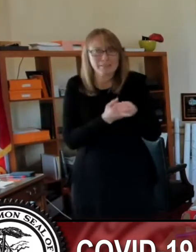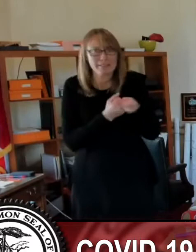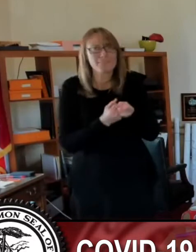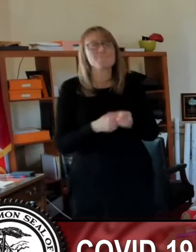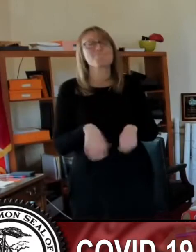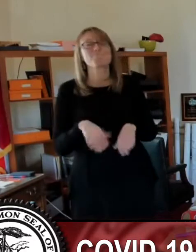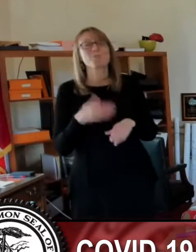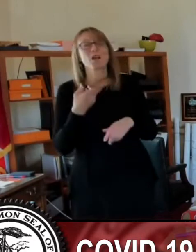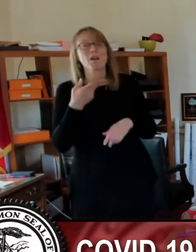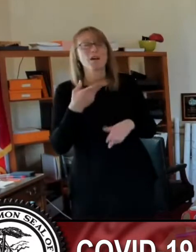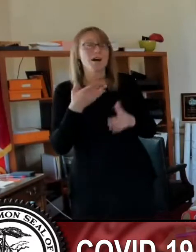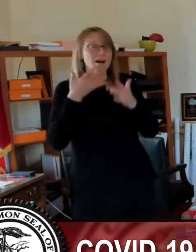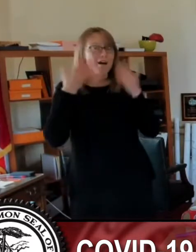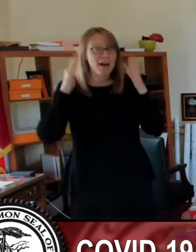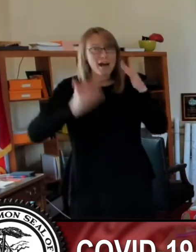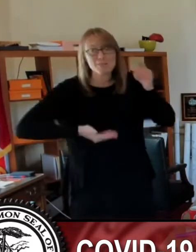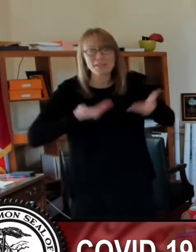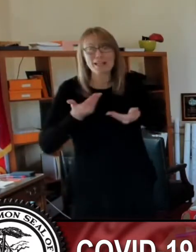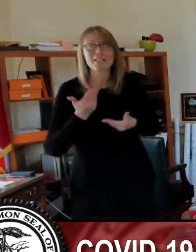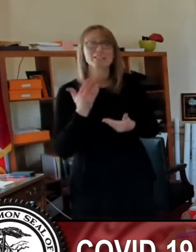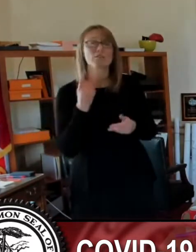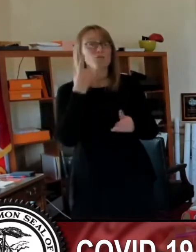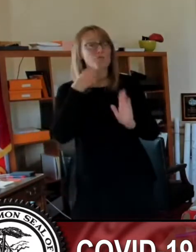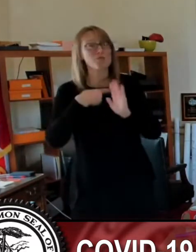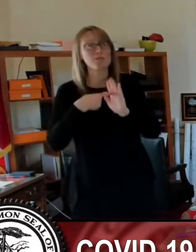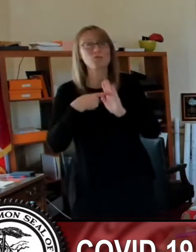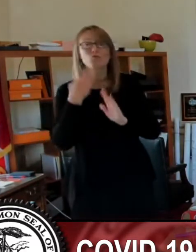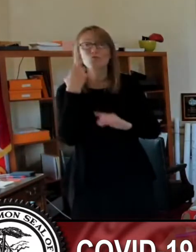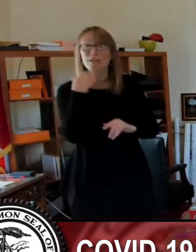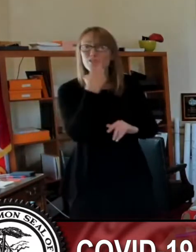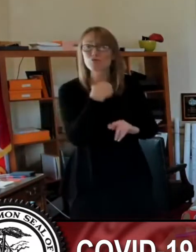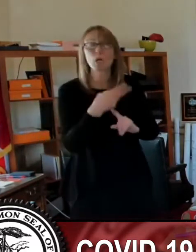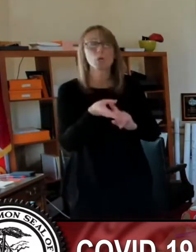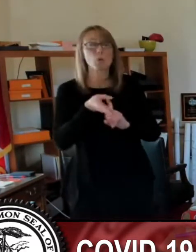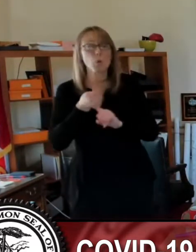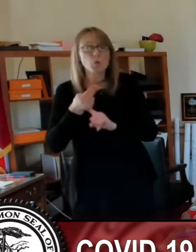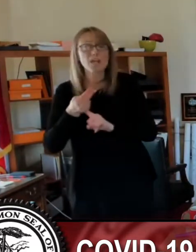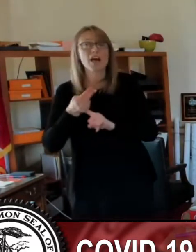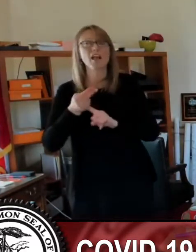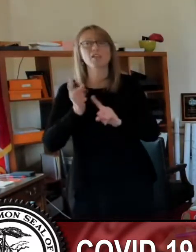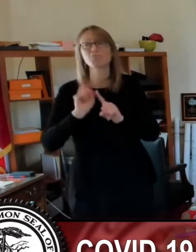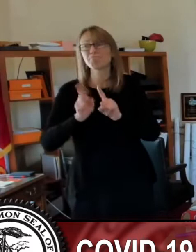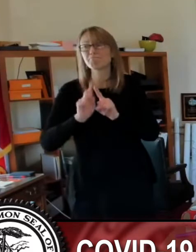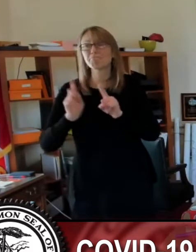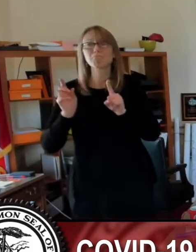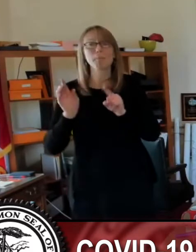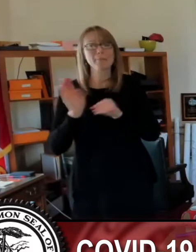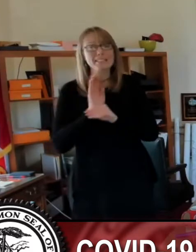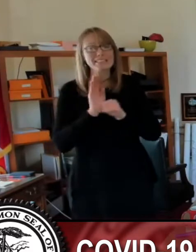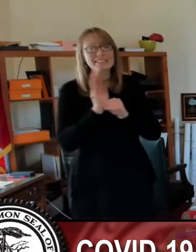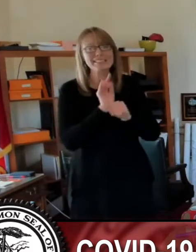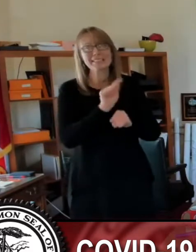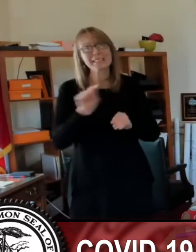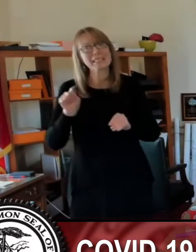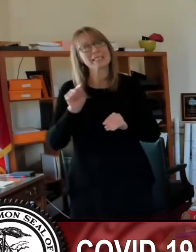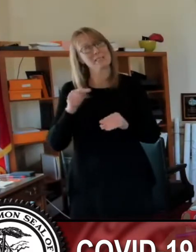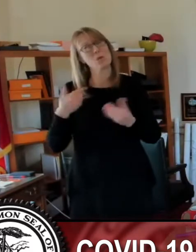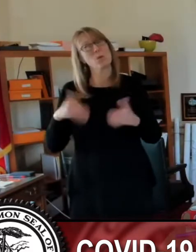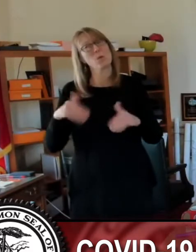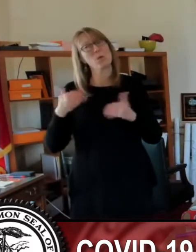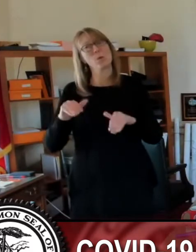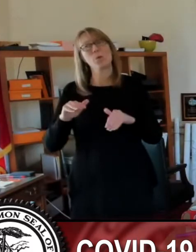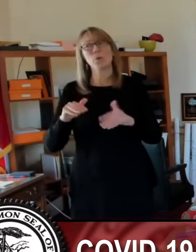restaurants, event spaces, folks that have been very significantly impacted by